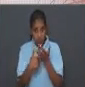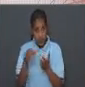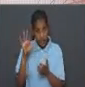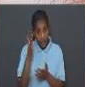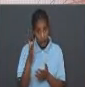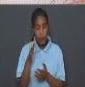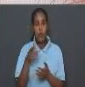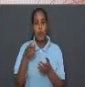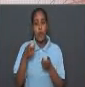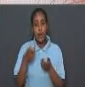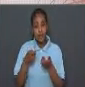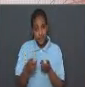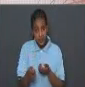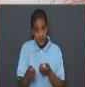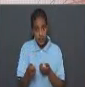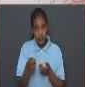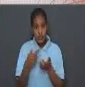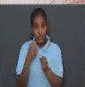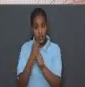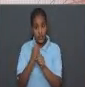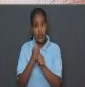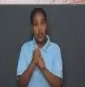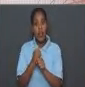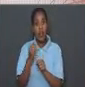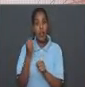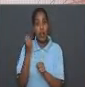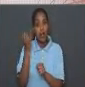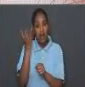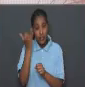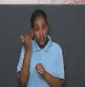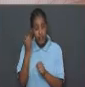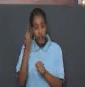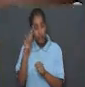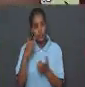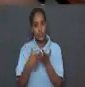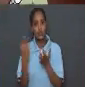type of battery that make it ideal for this use?